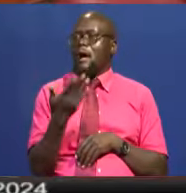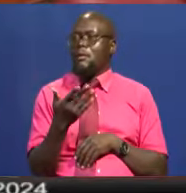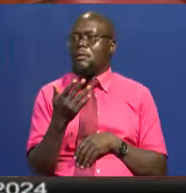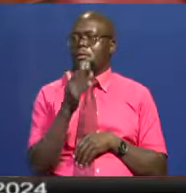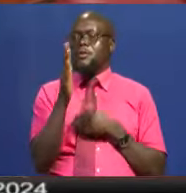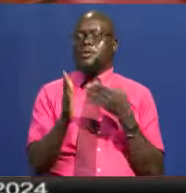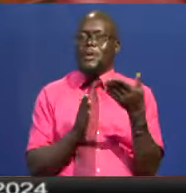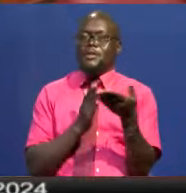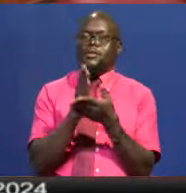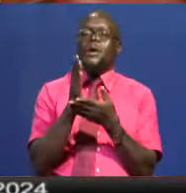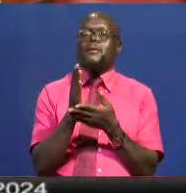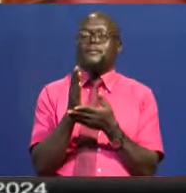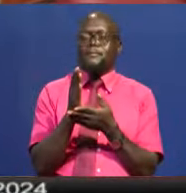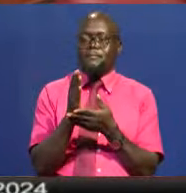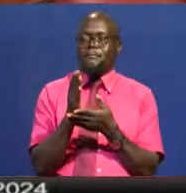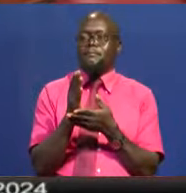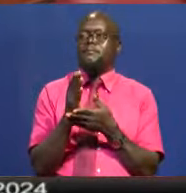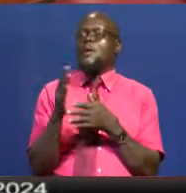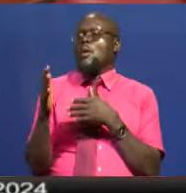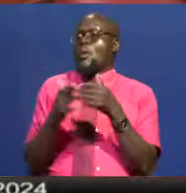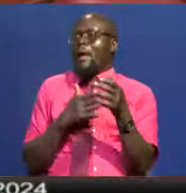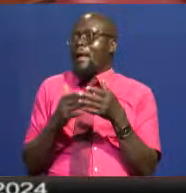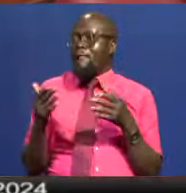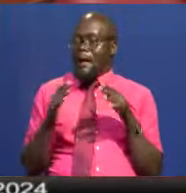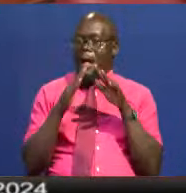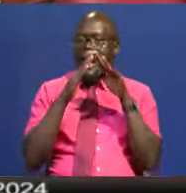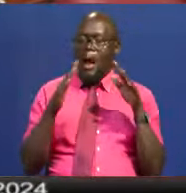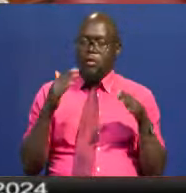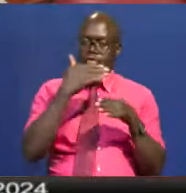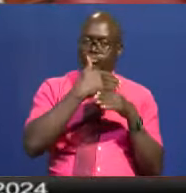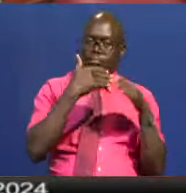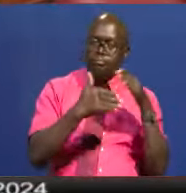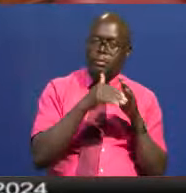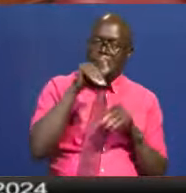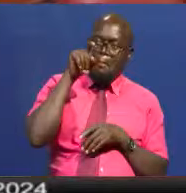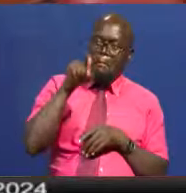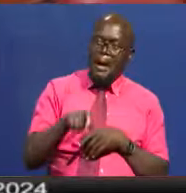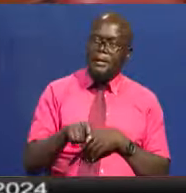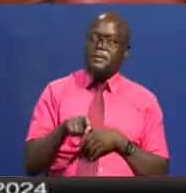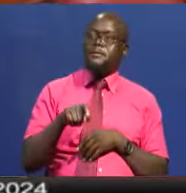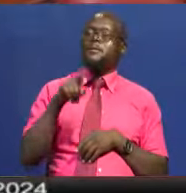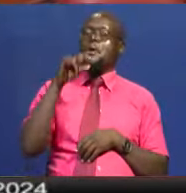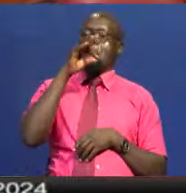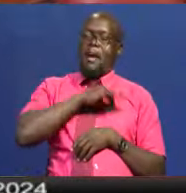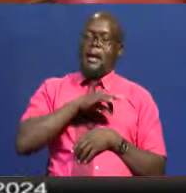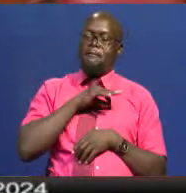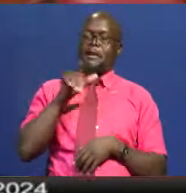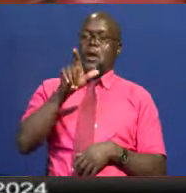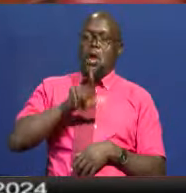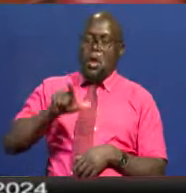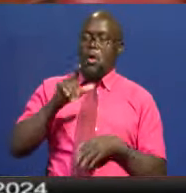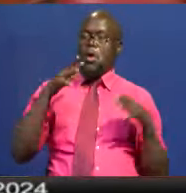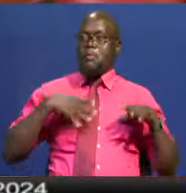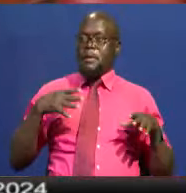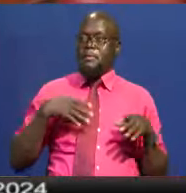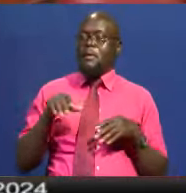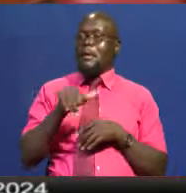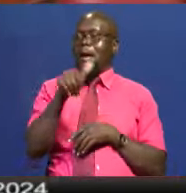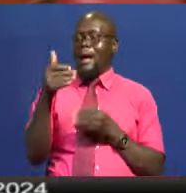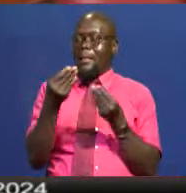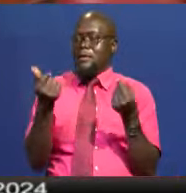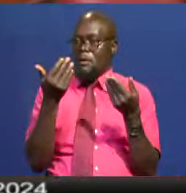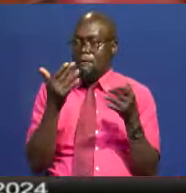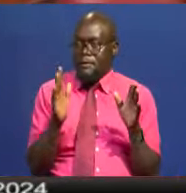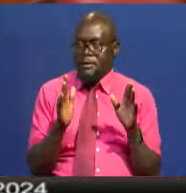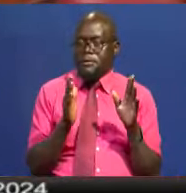by ensuring that wherever these units are constructed, they benefit that local community. All those things have been addressed